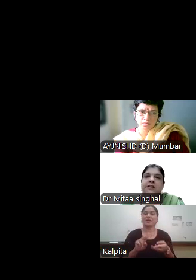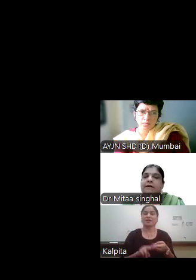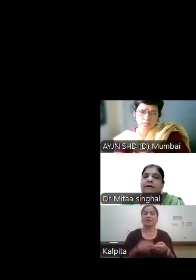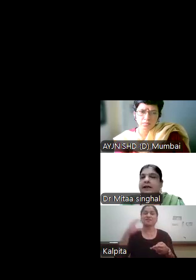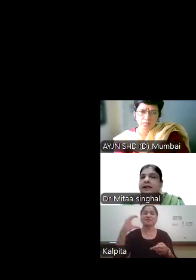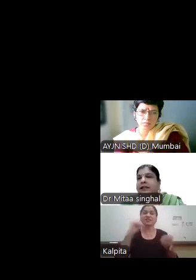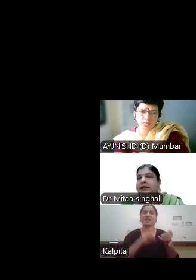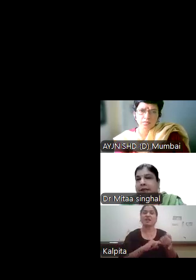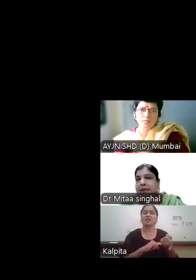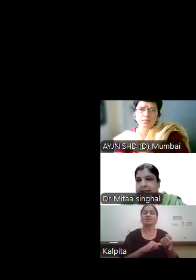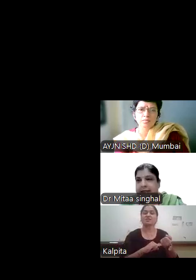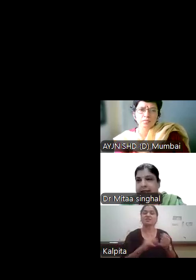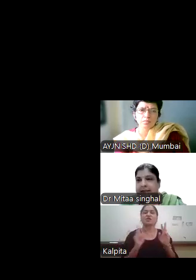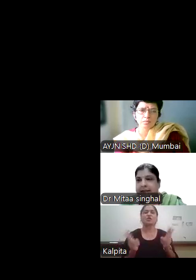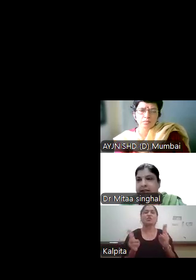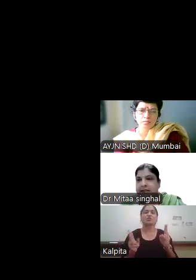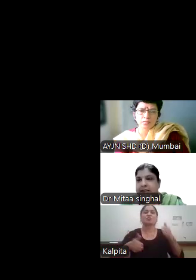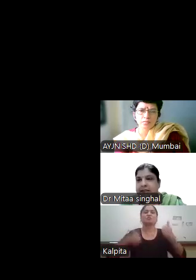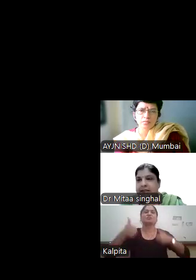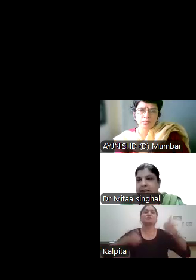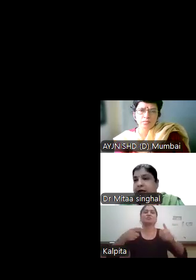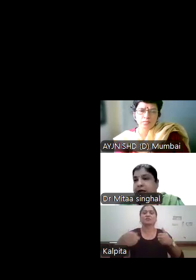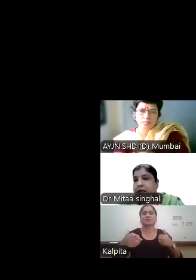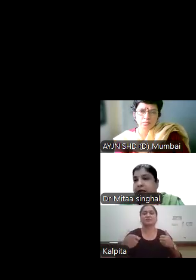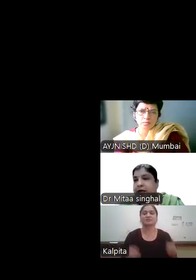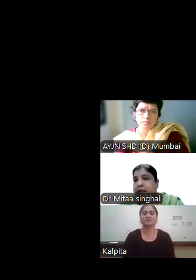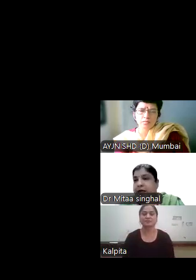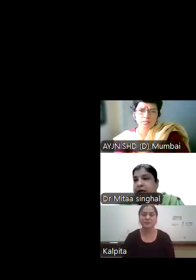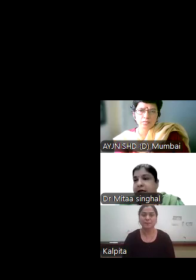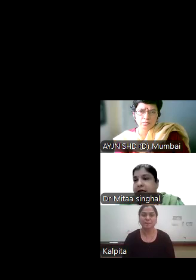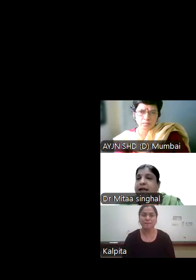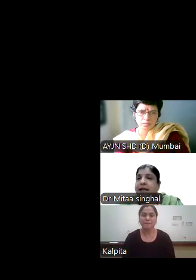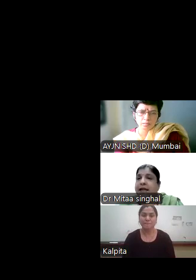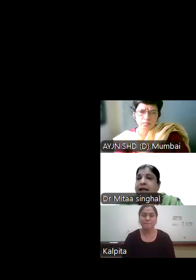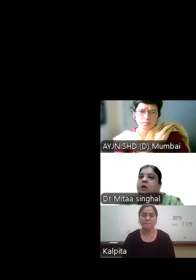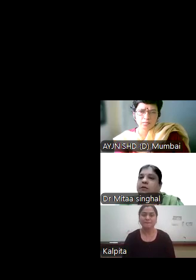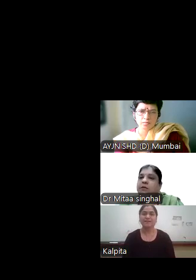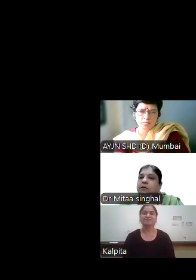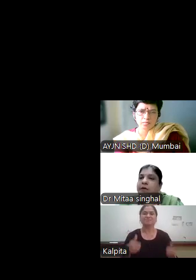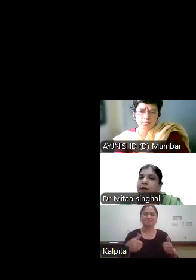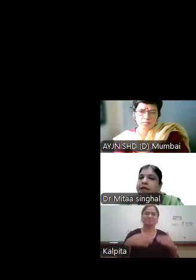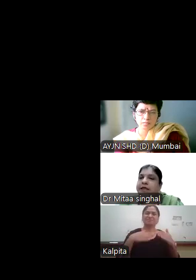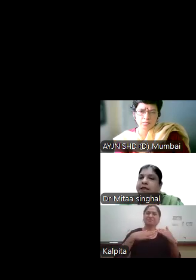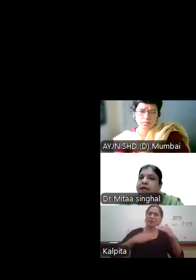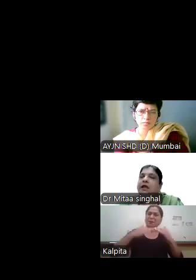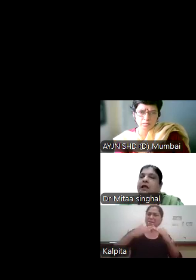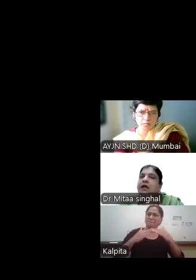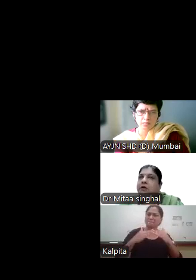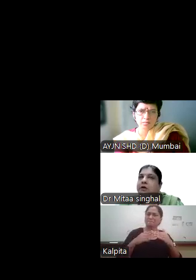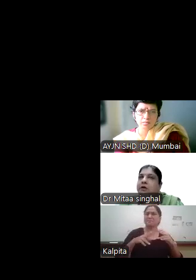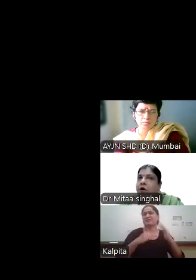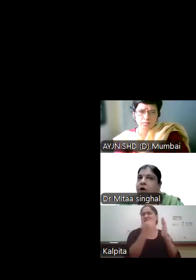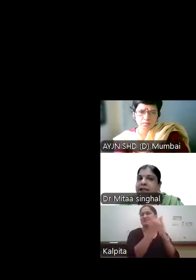also have activities of daily living scales, which tell us the independence in daily living skills like feeding,